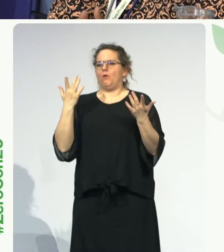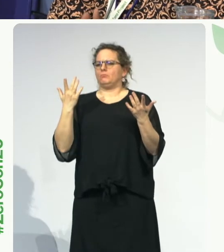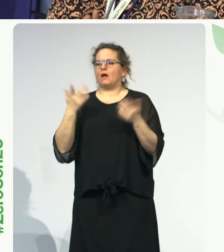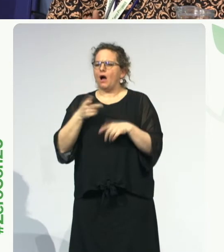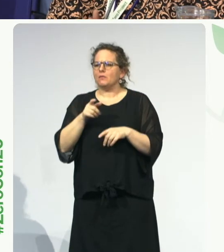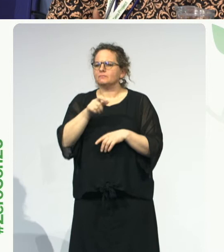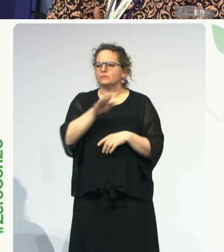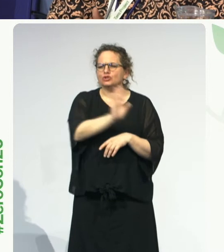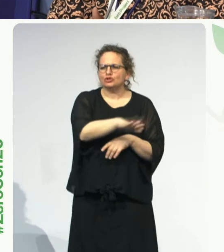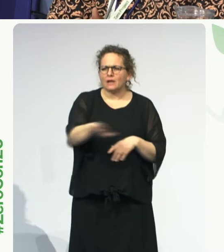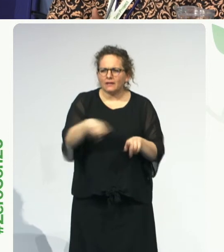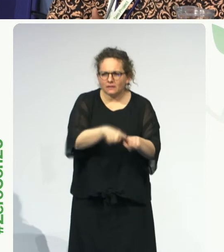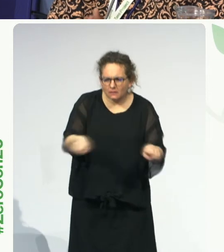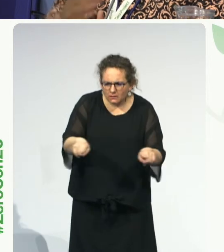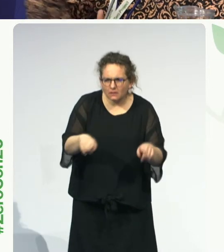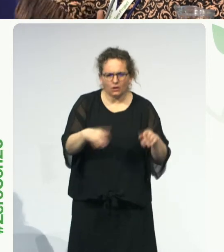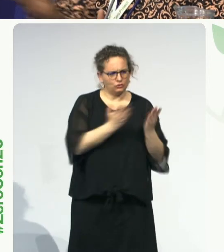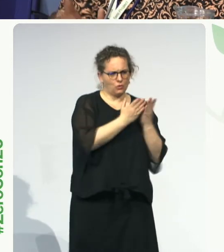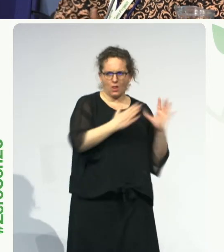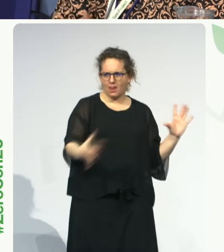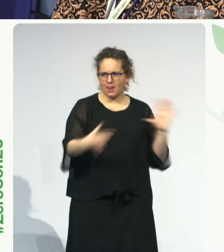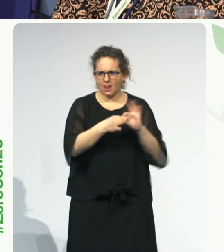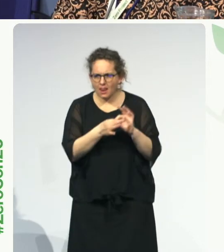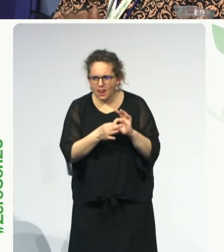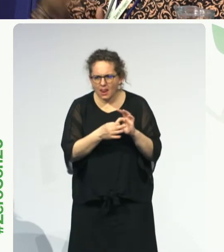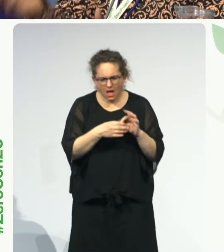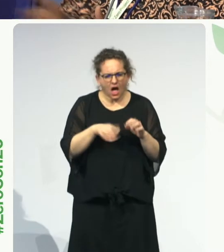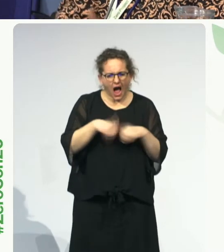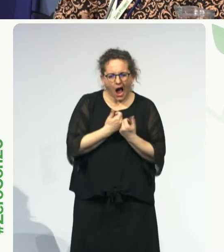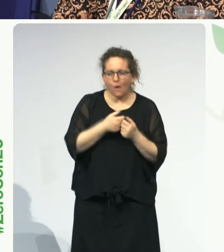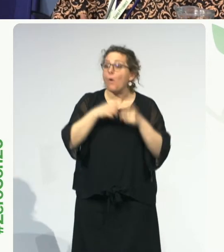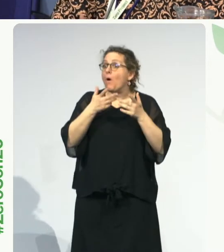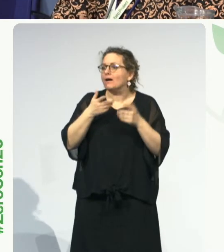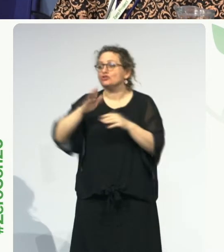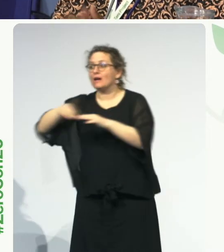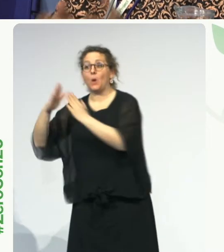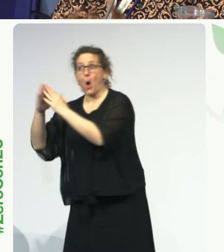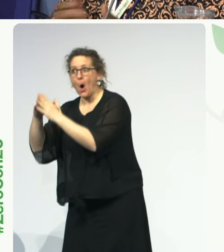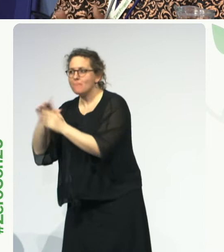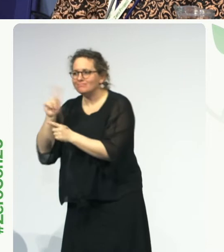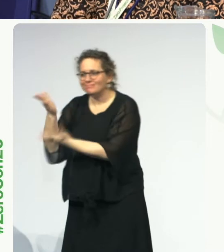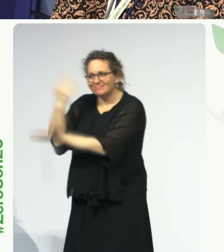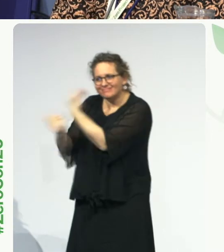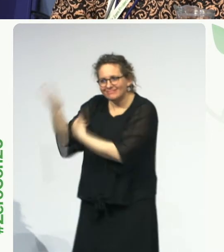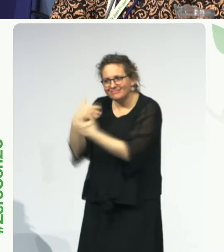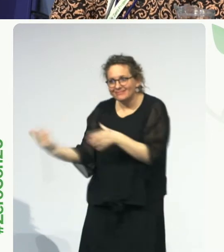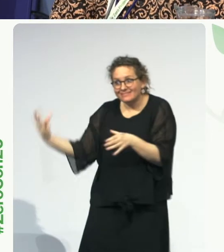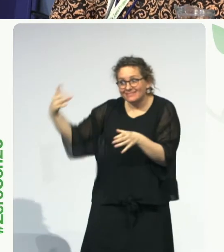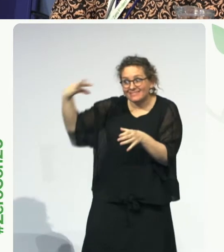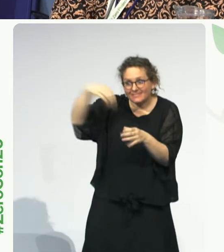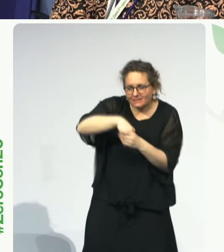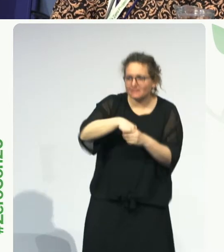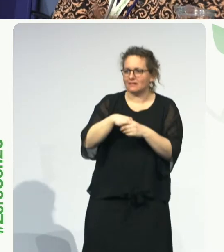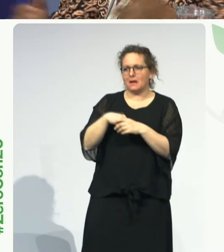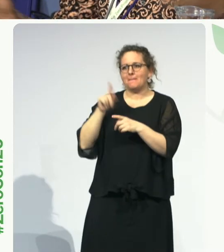out-of-school children, because there are still some children who are out of school. So it was important for teachers to